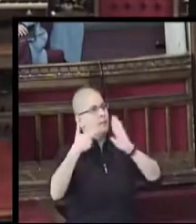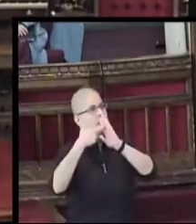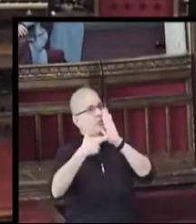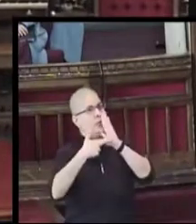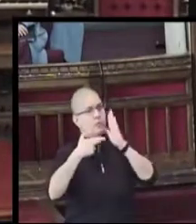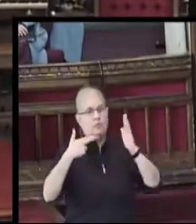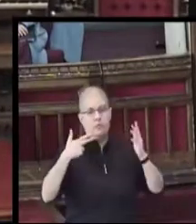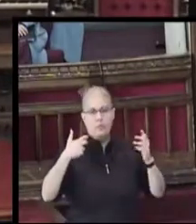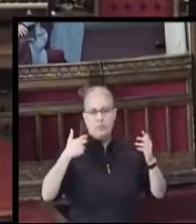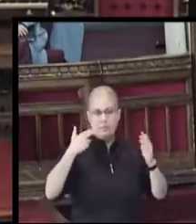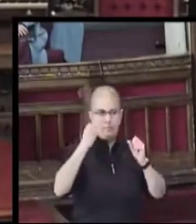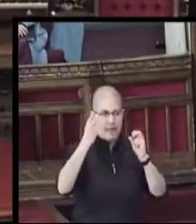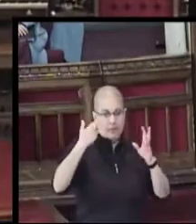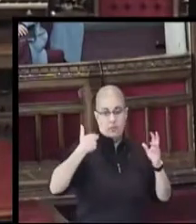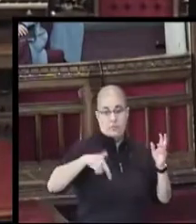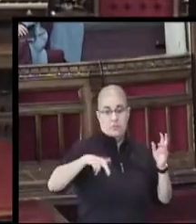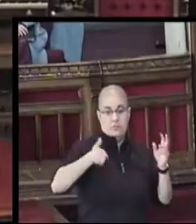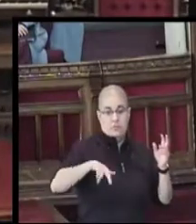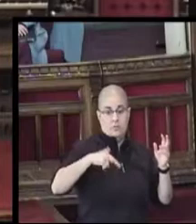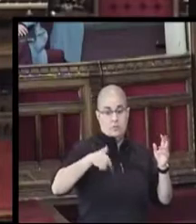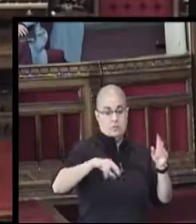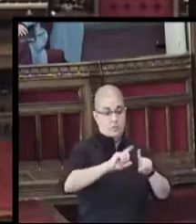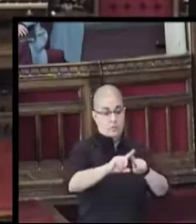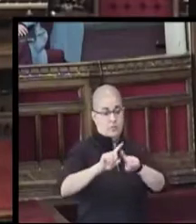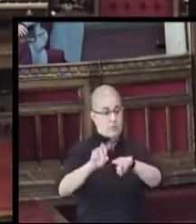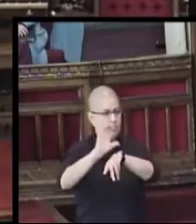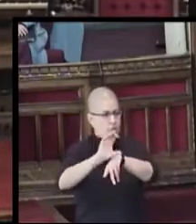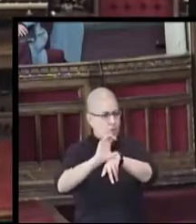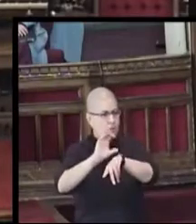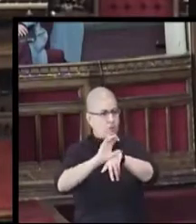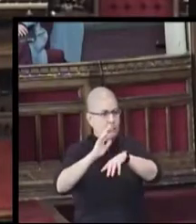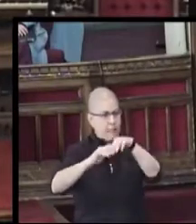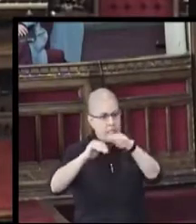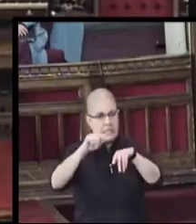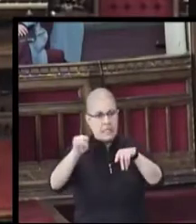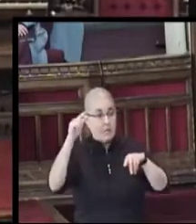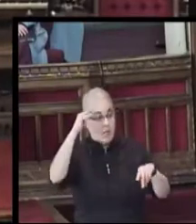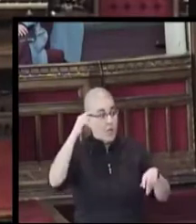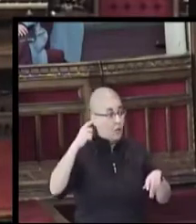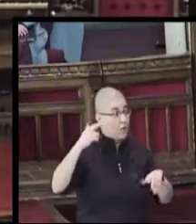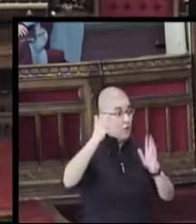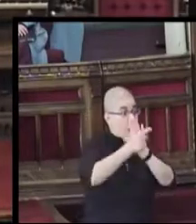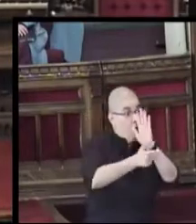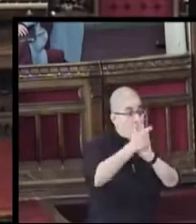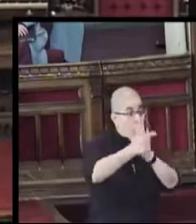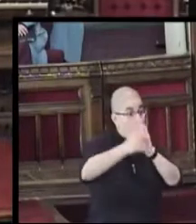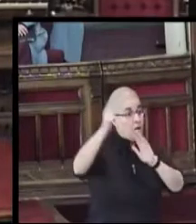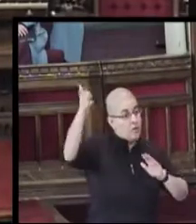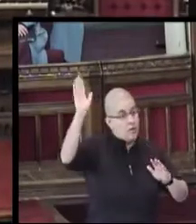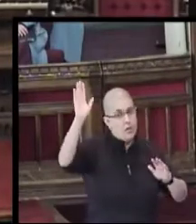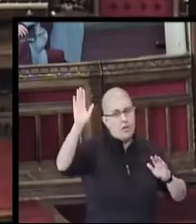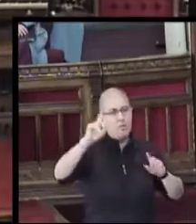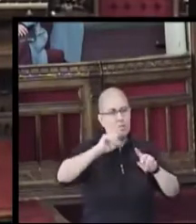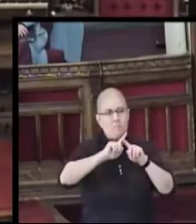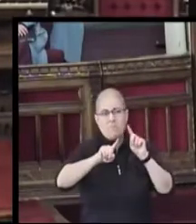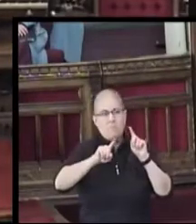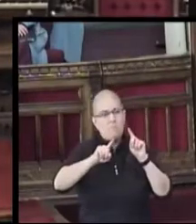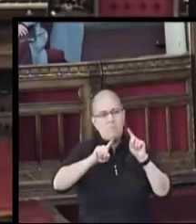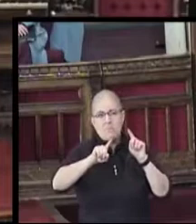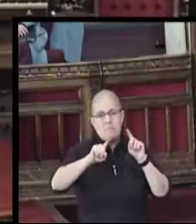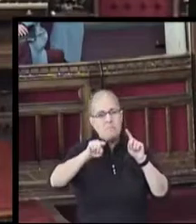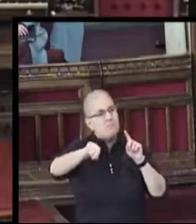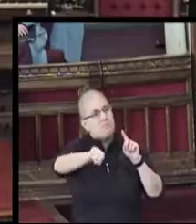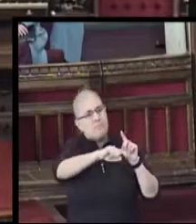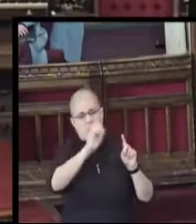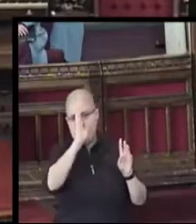religious institutions proclaim as rules or laws or traditions are not really of God, but of them. Now, some of